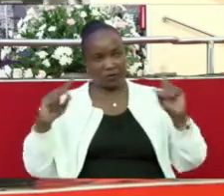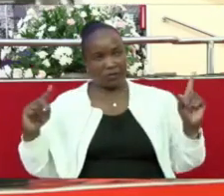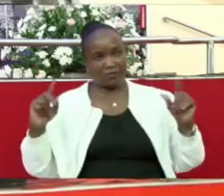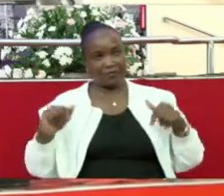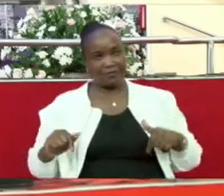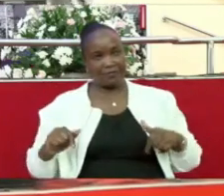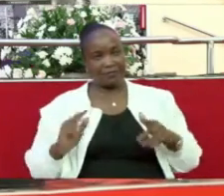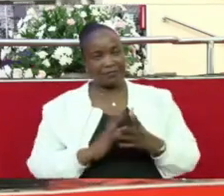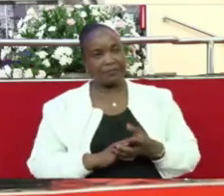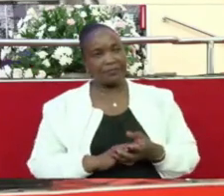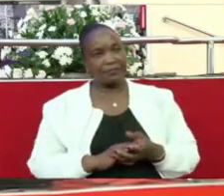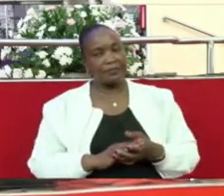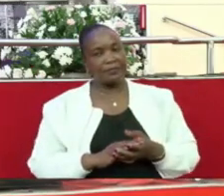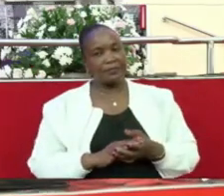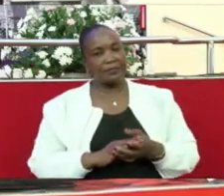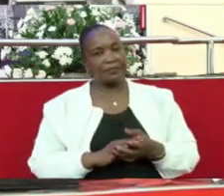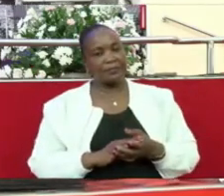testimony, what was my contribution?